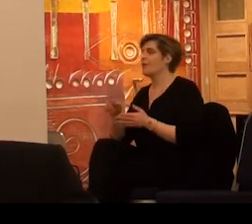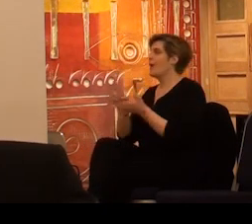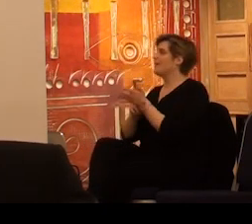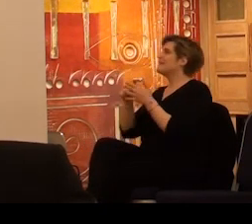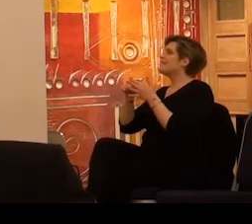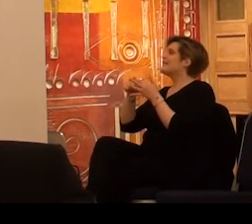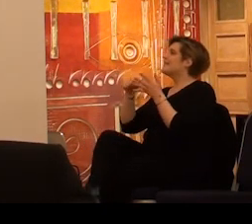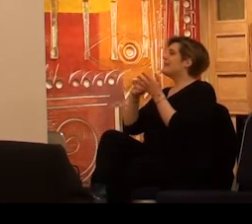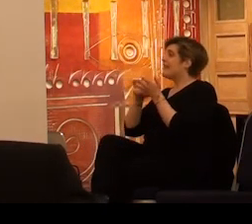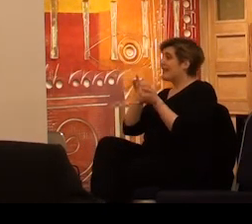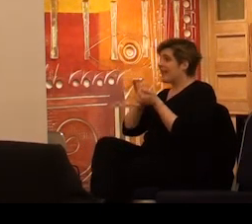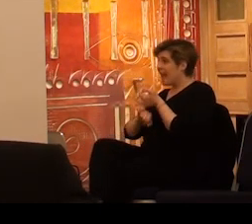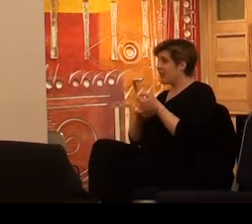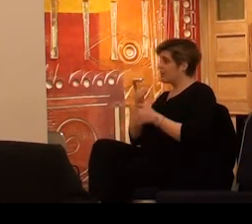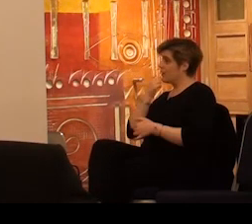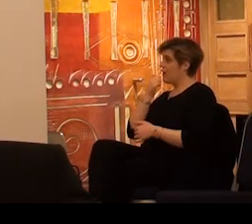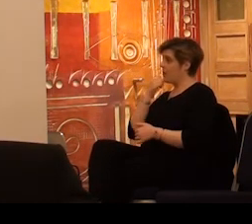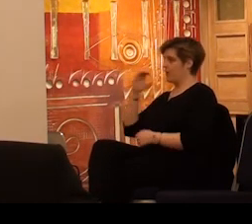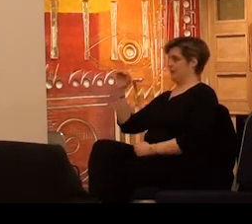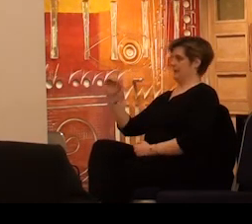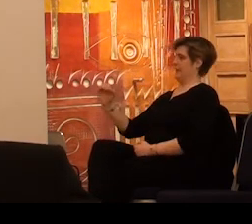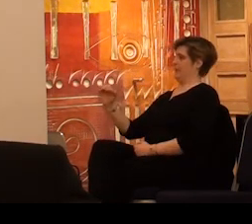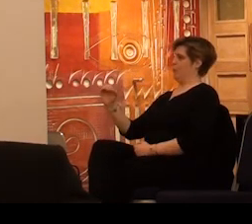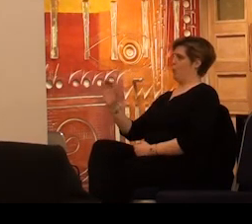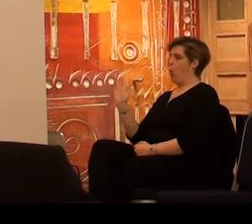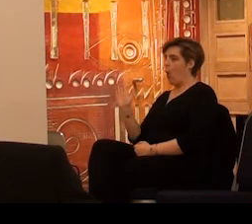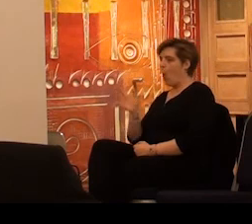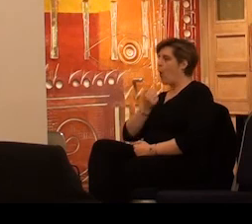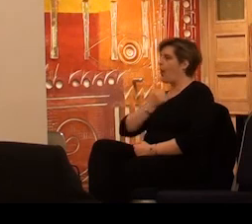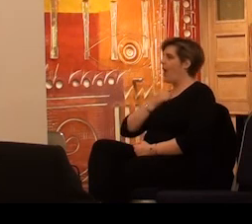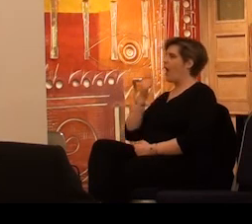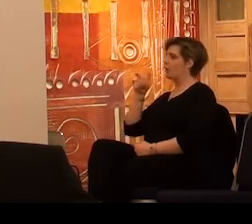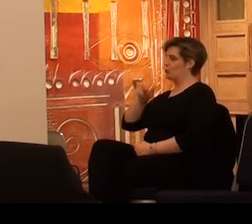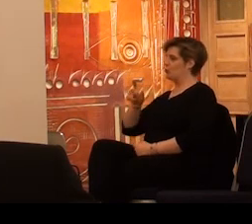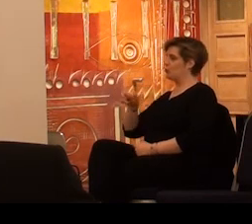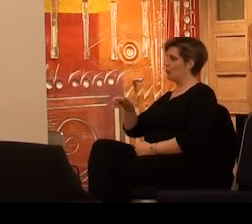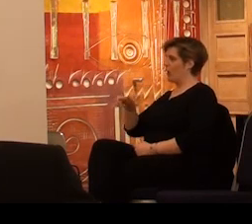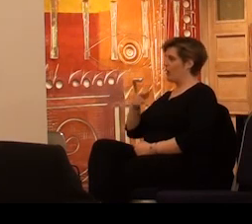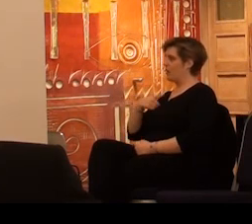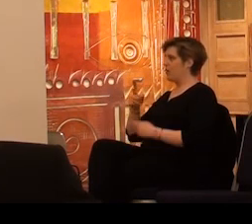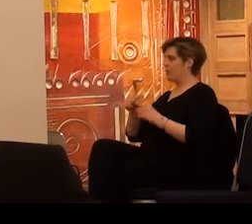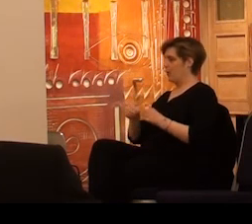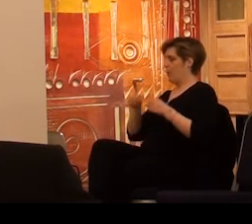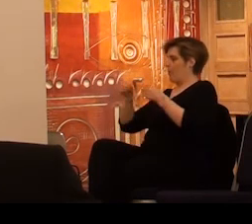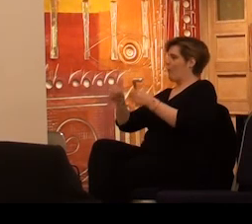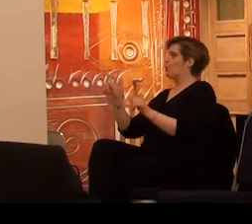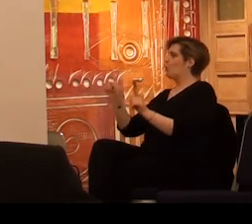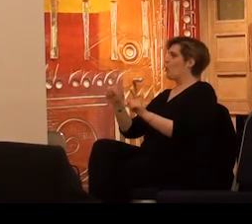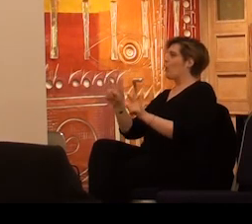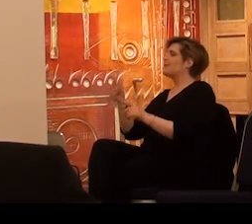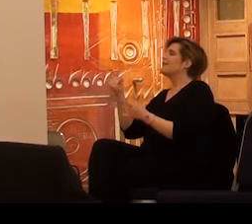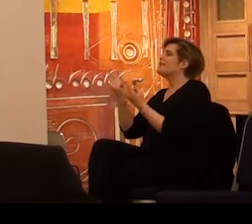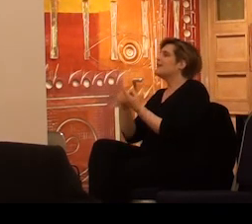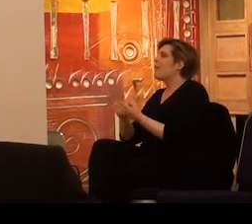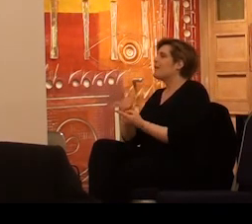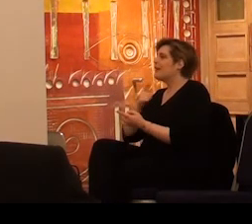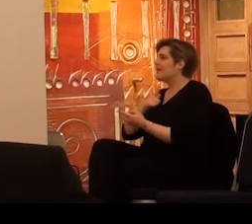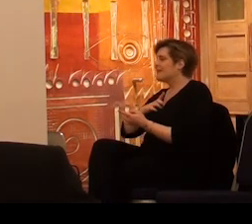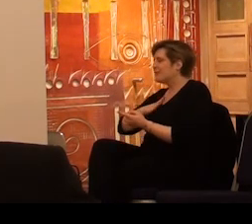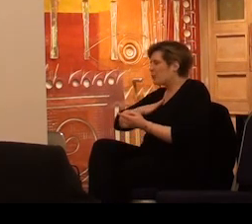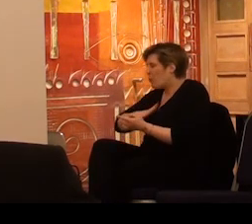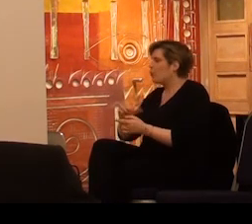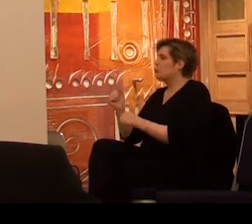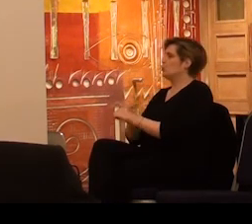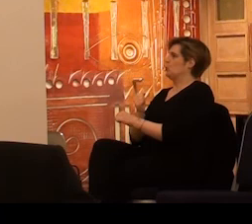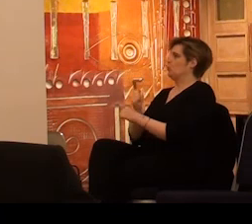leaves to go to education, employment or training to do something they want to do. Okay? The young person leaves, one